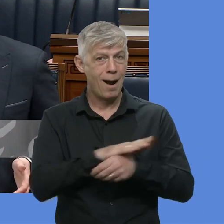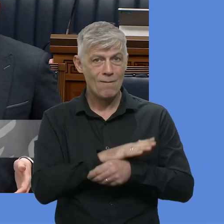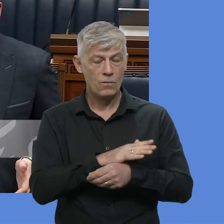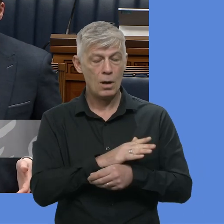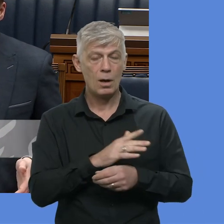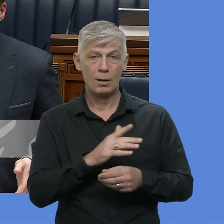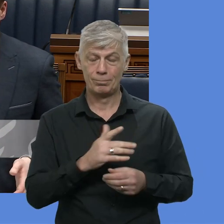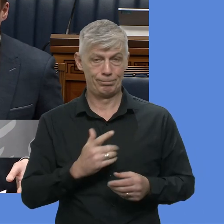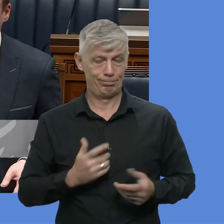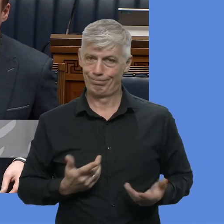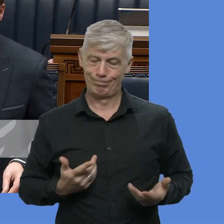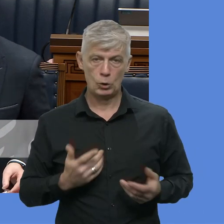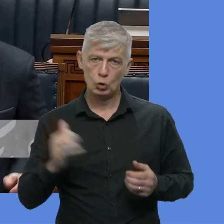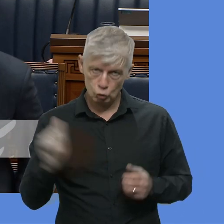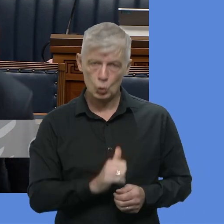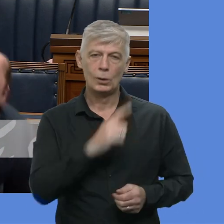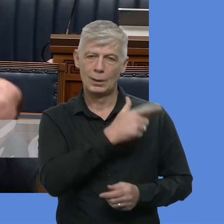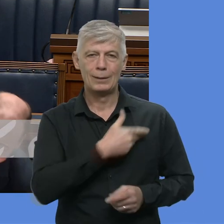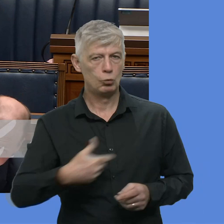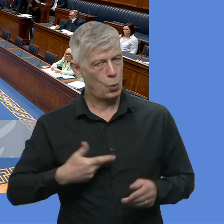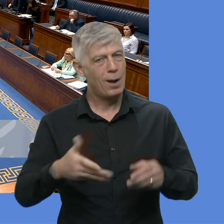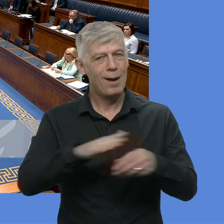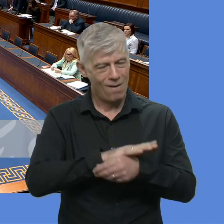otherwise would be covered by insurance.